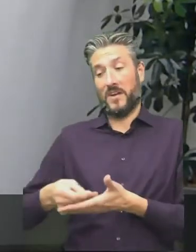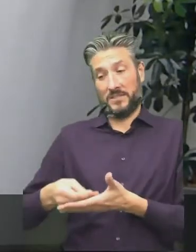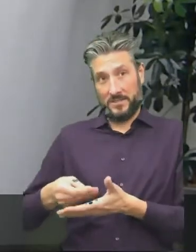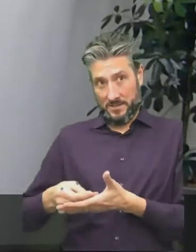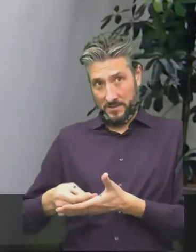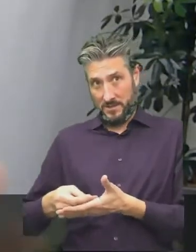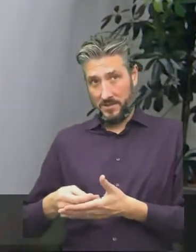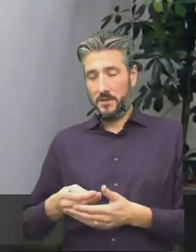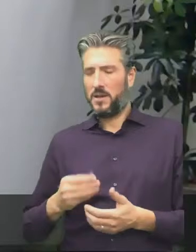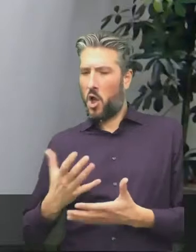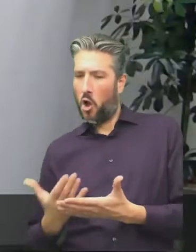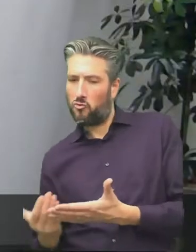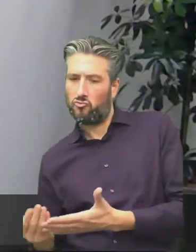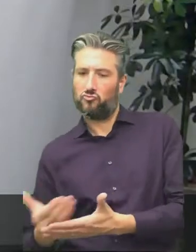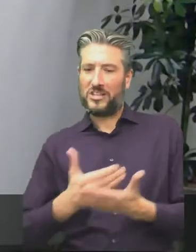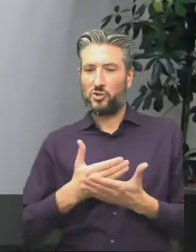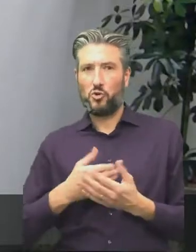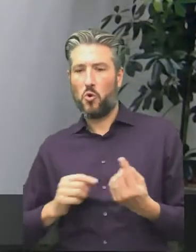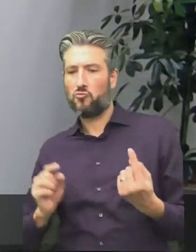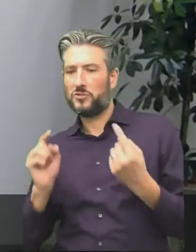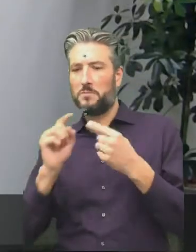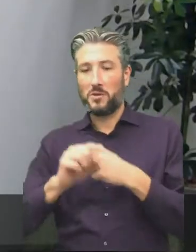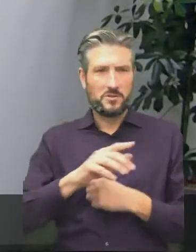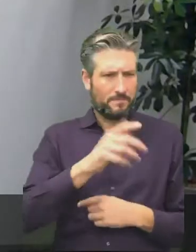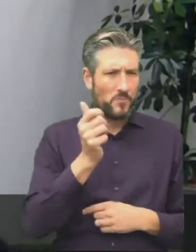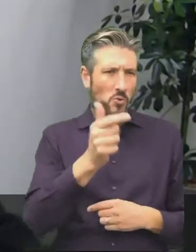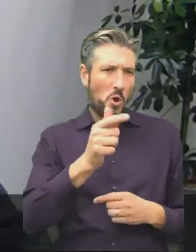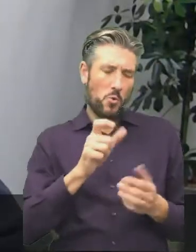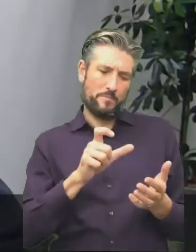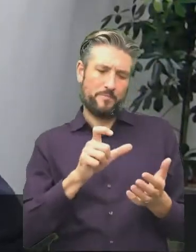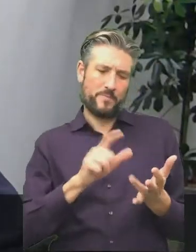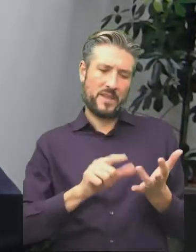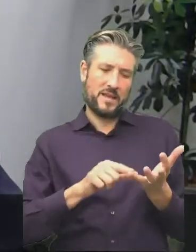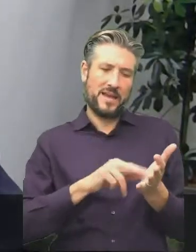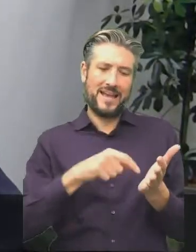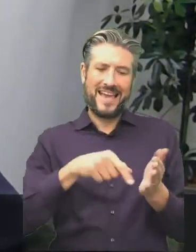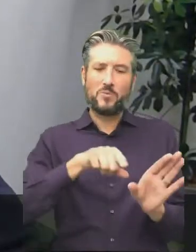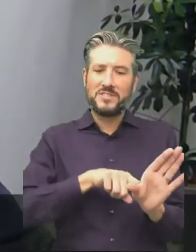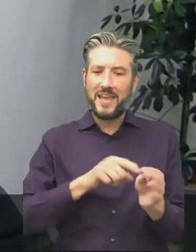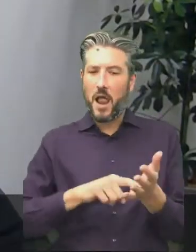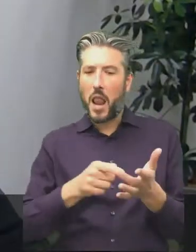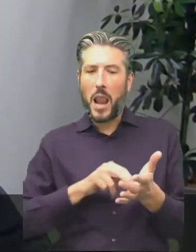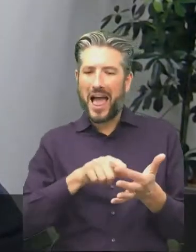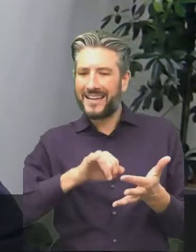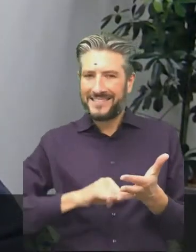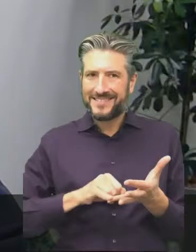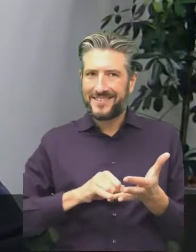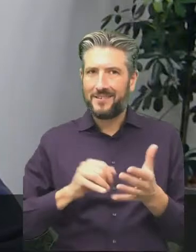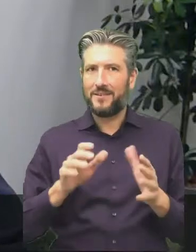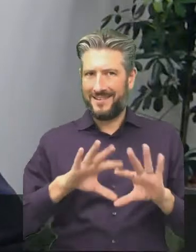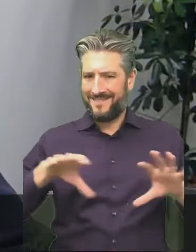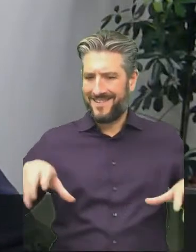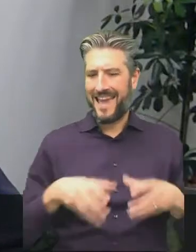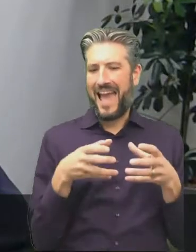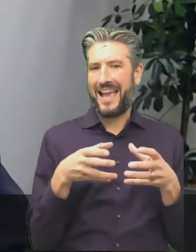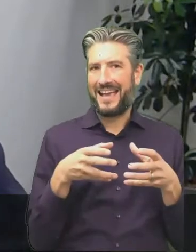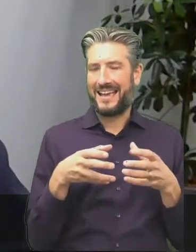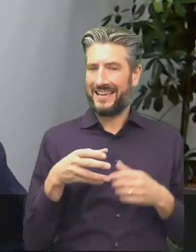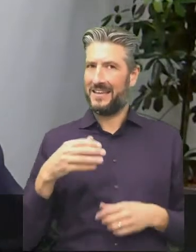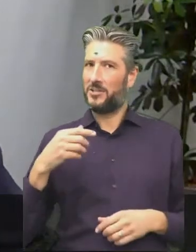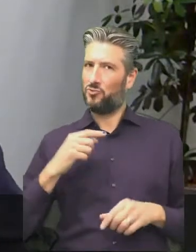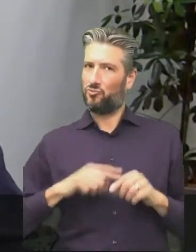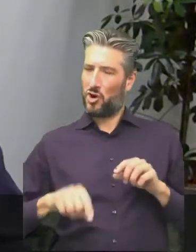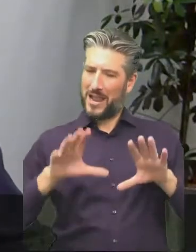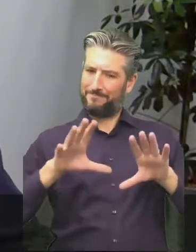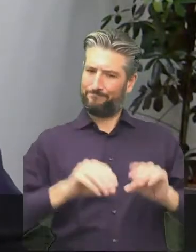called county lines, the criminal gangs. And the other thing we're doing, which is really important, is to reduce the numbers of young